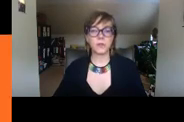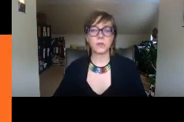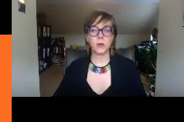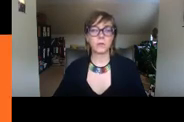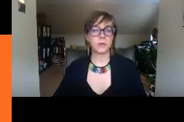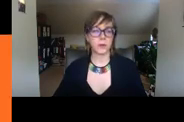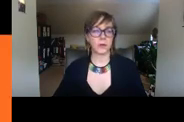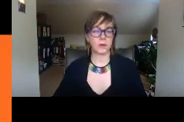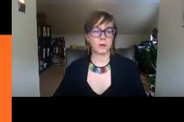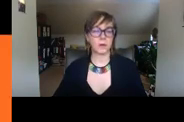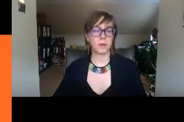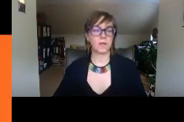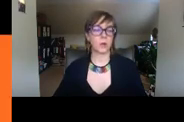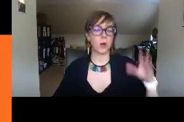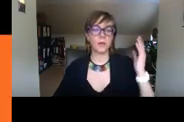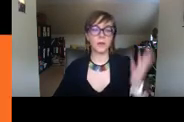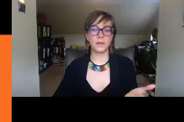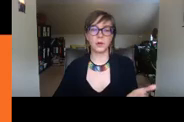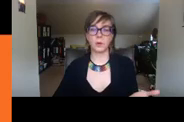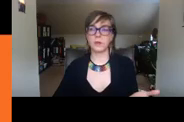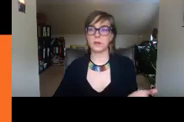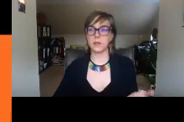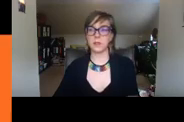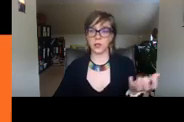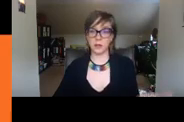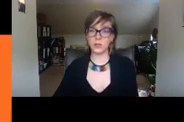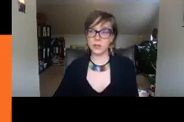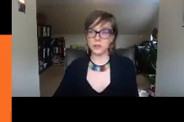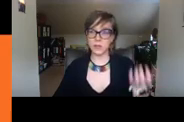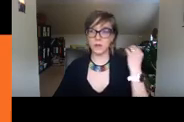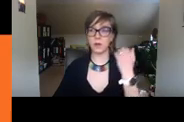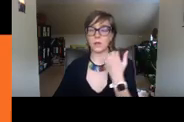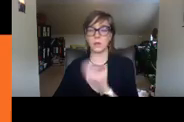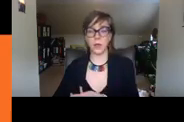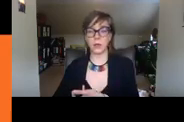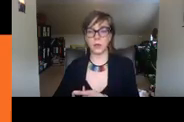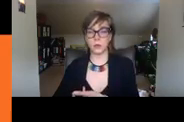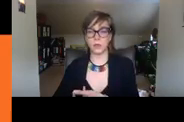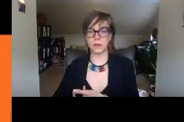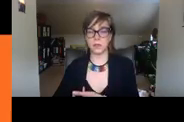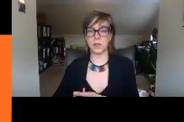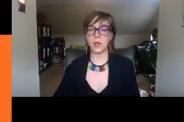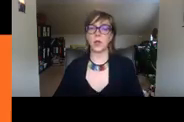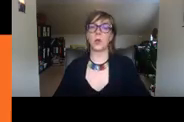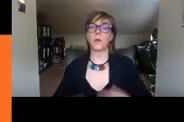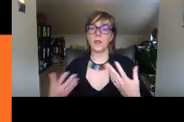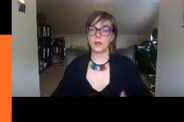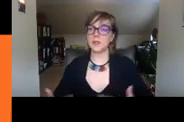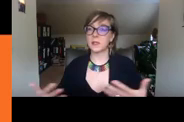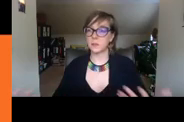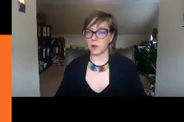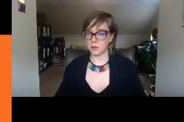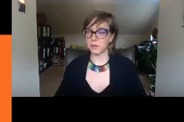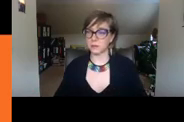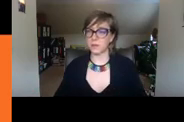So this is one respondent. So on the left, you're always going to see the challenges, and then on the right, you're going to see what they